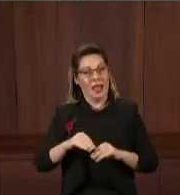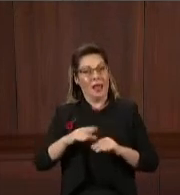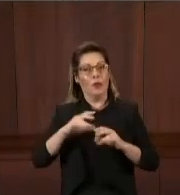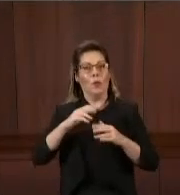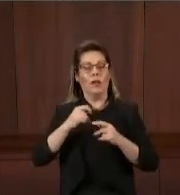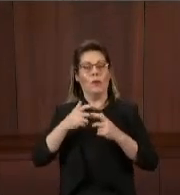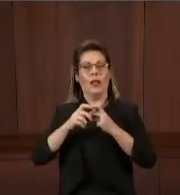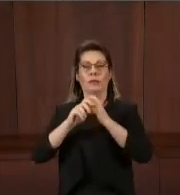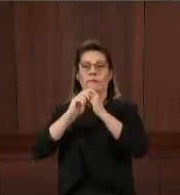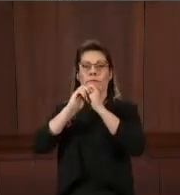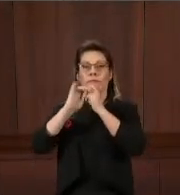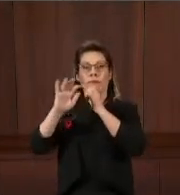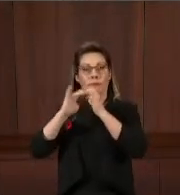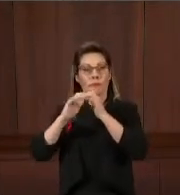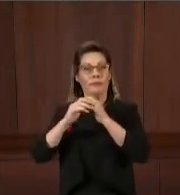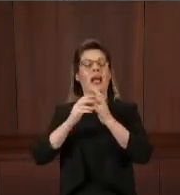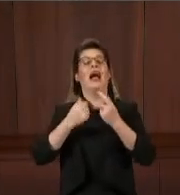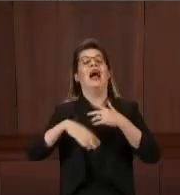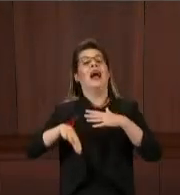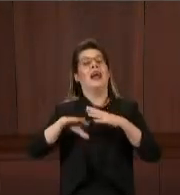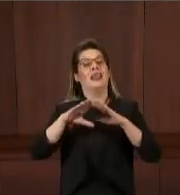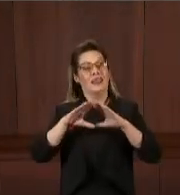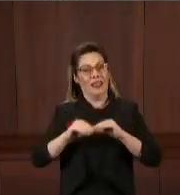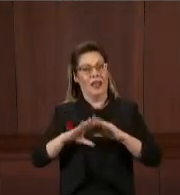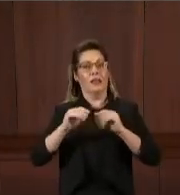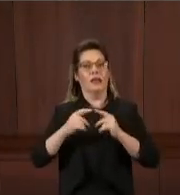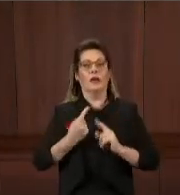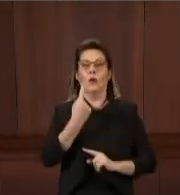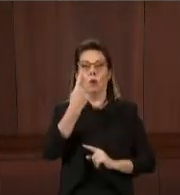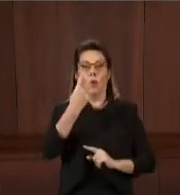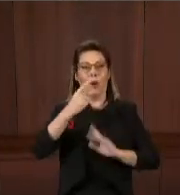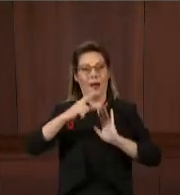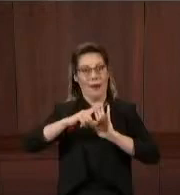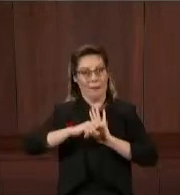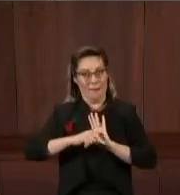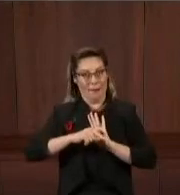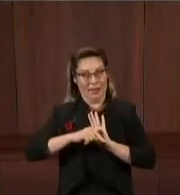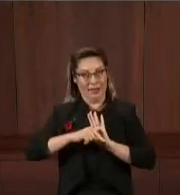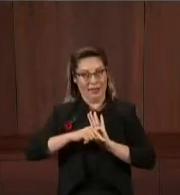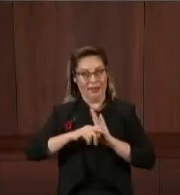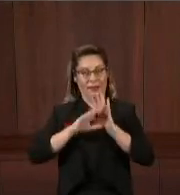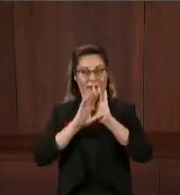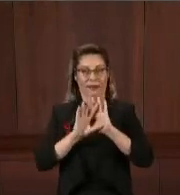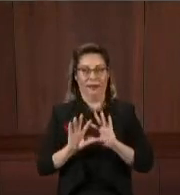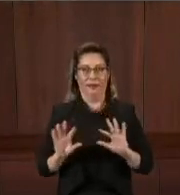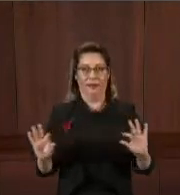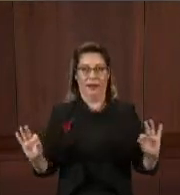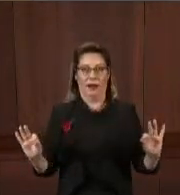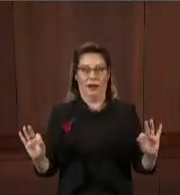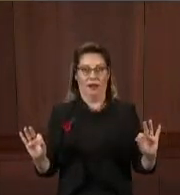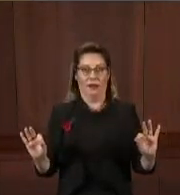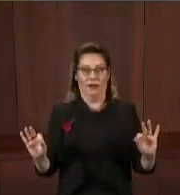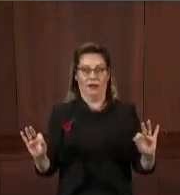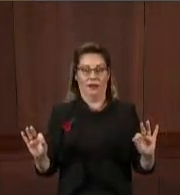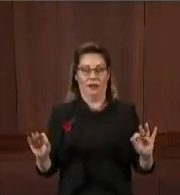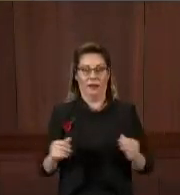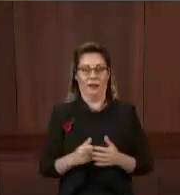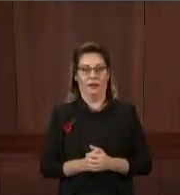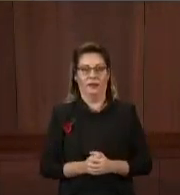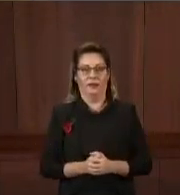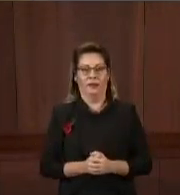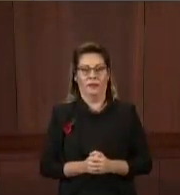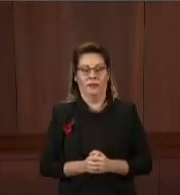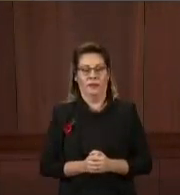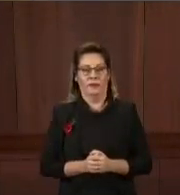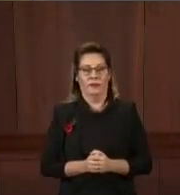of reflective silence. At the conclusion of the minute's silence, the reveille will be sounded. The last post is sounded